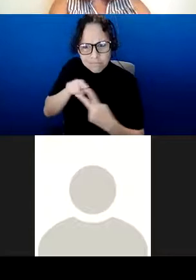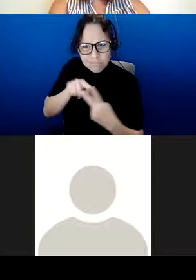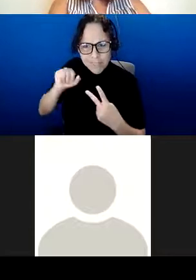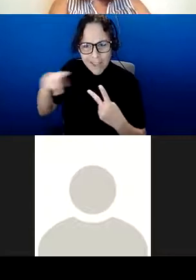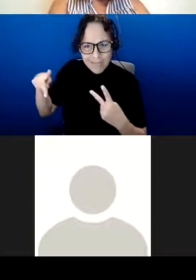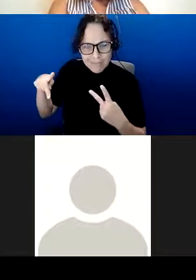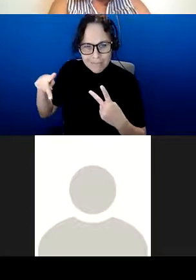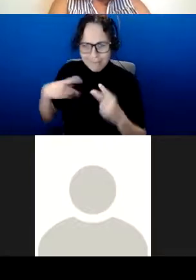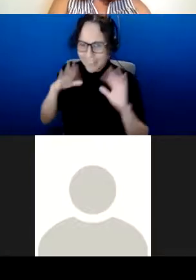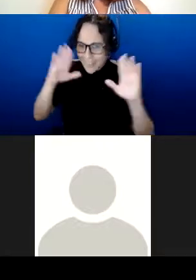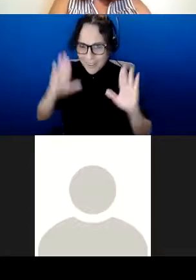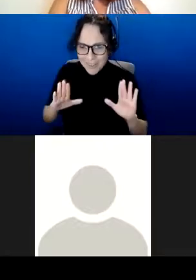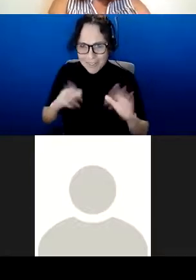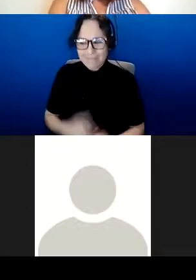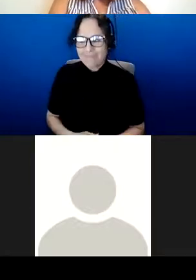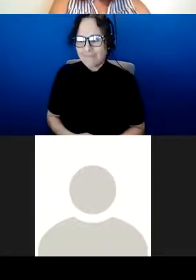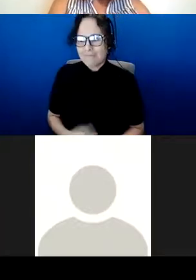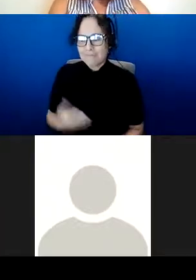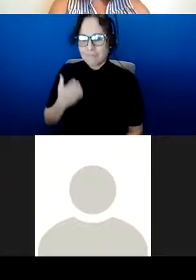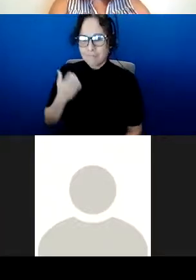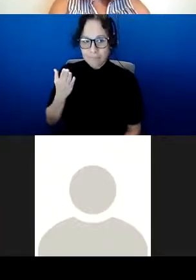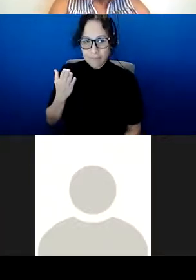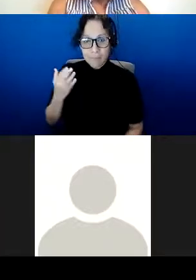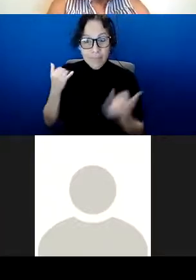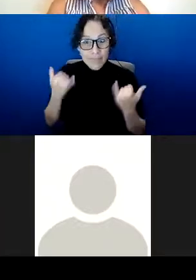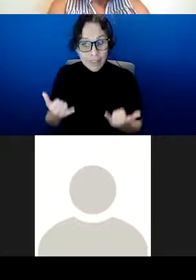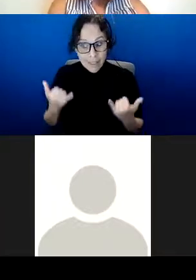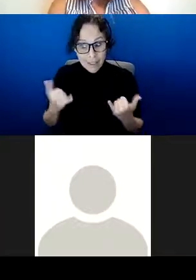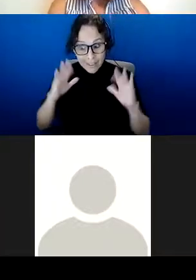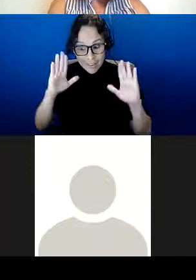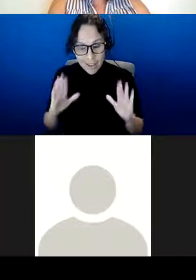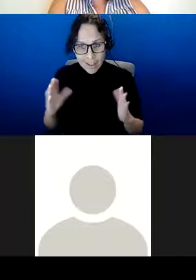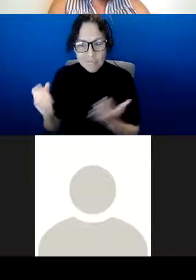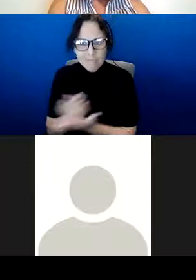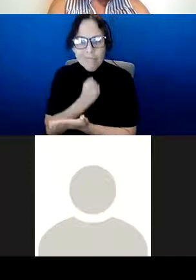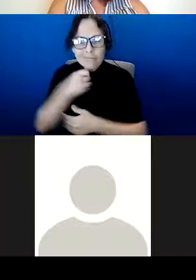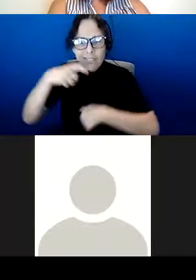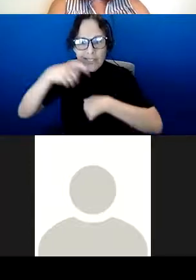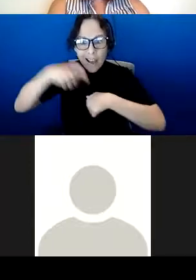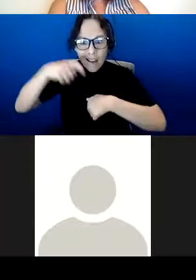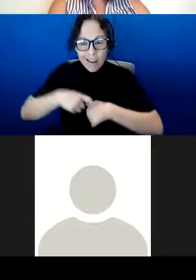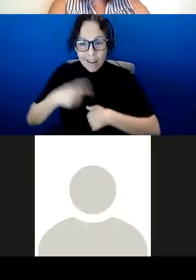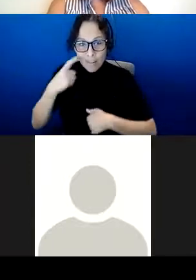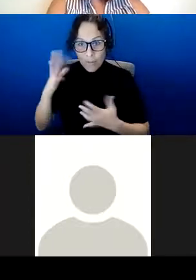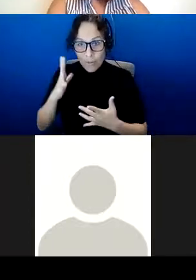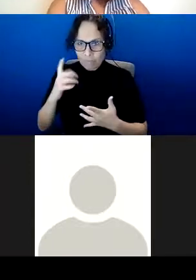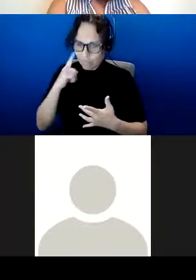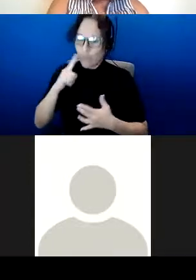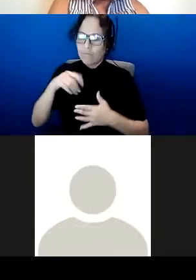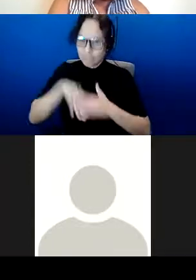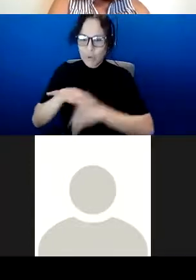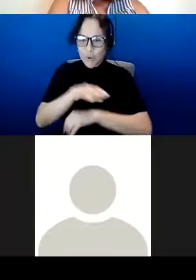awesome. Okay, so I'm Okay, great. Now it's time. It's time for our appointment.